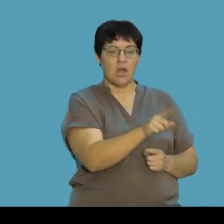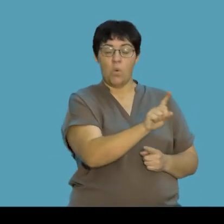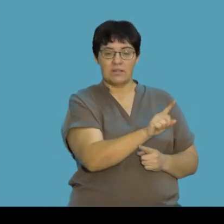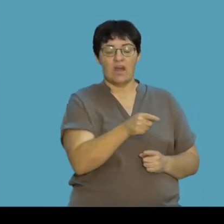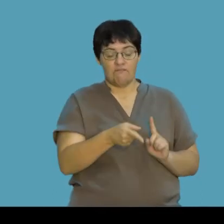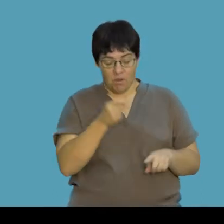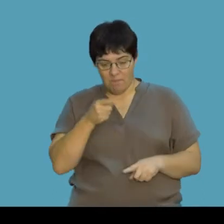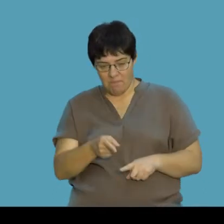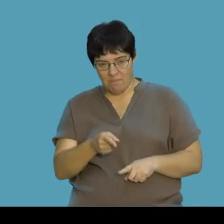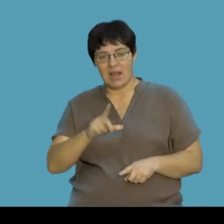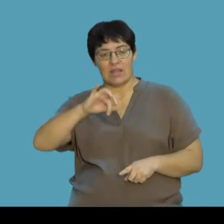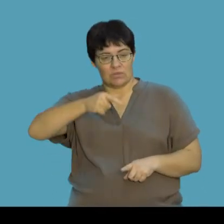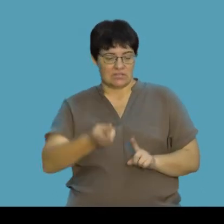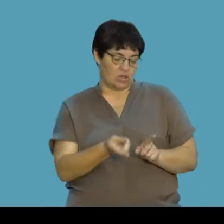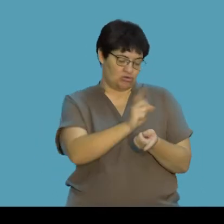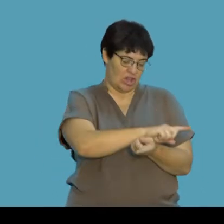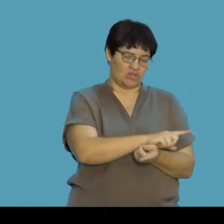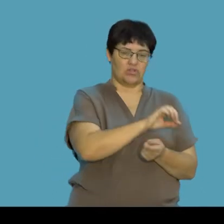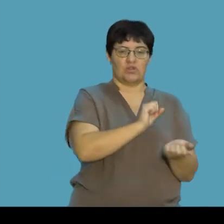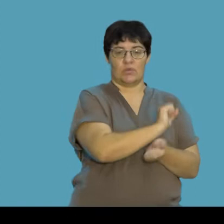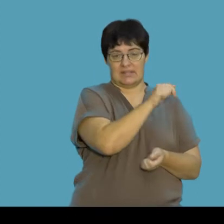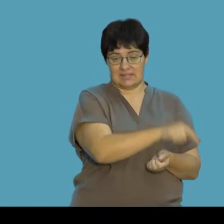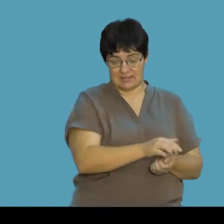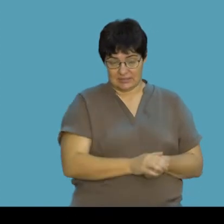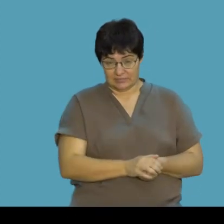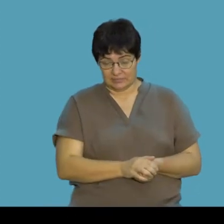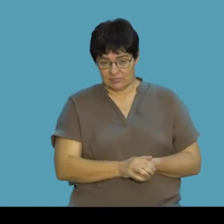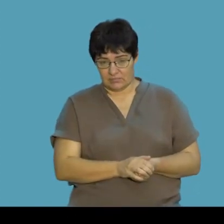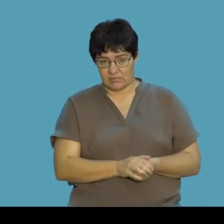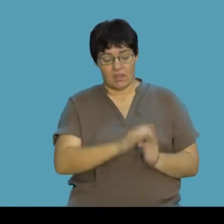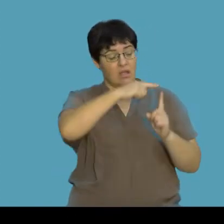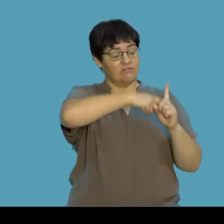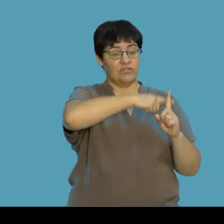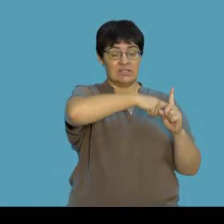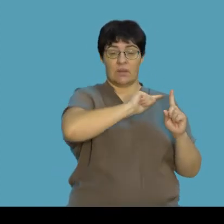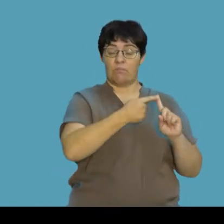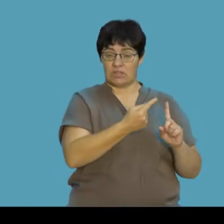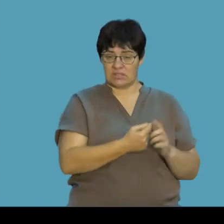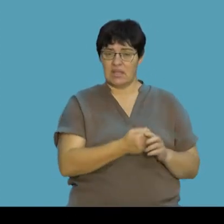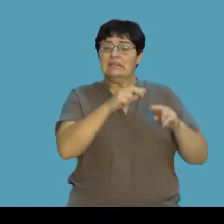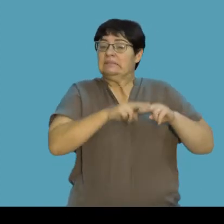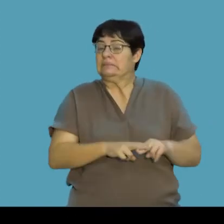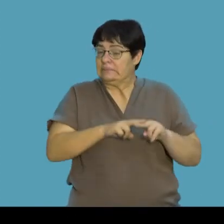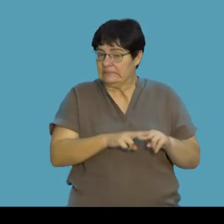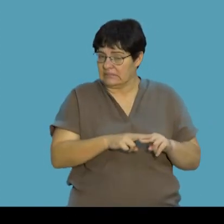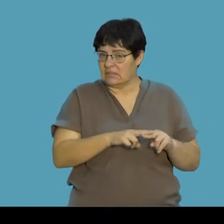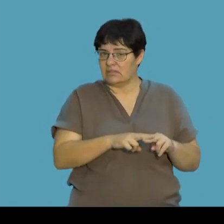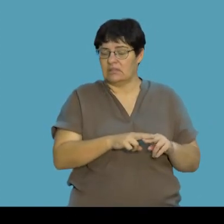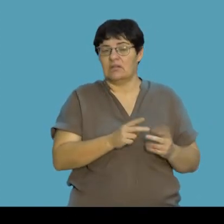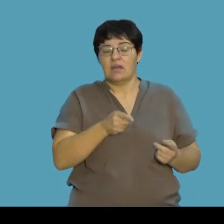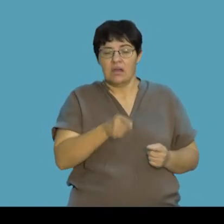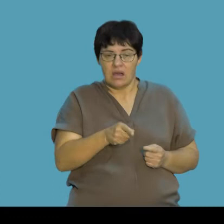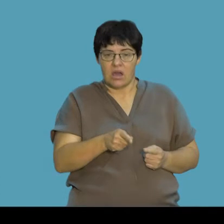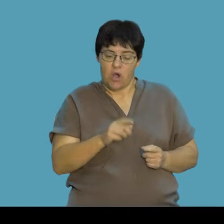the substance changes from a liquid to a solid. Right, and then the freezing point of a substance will depend on